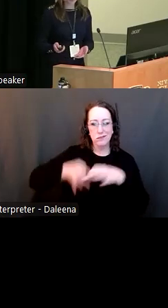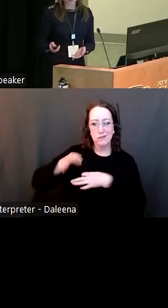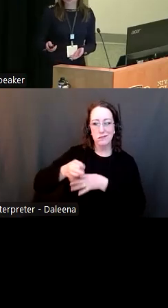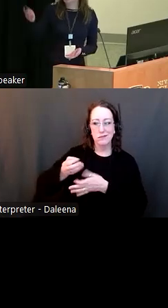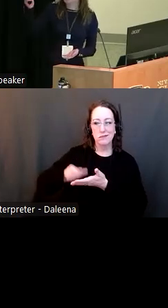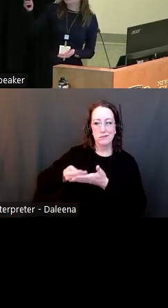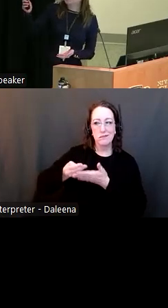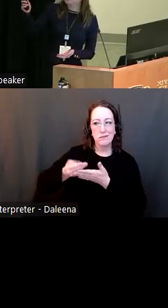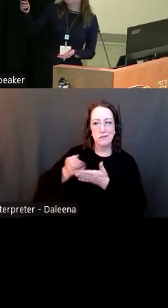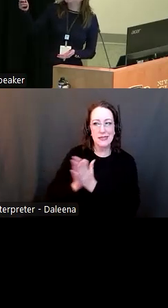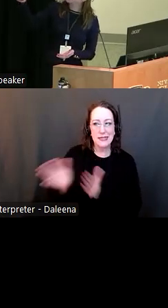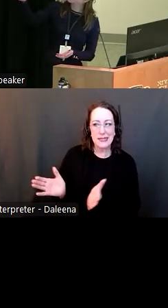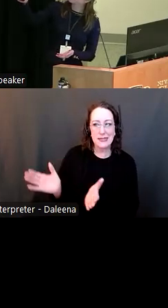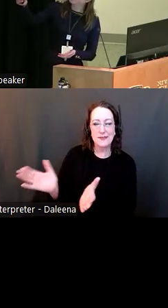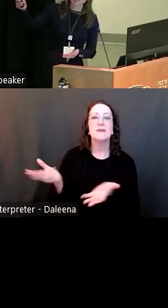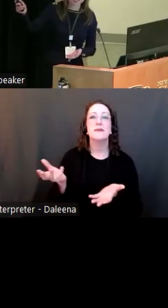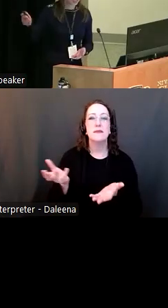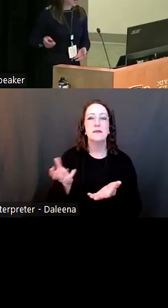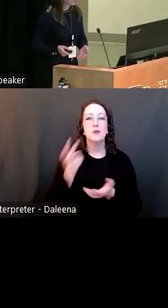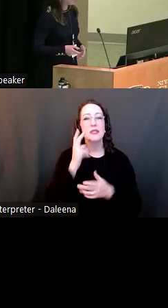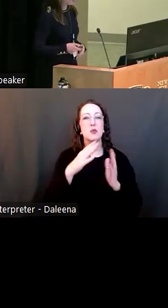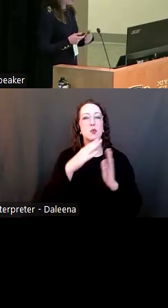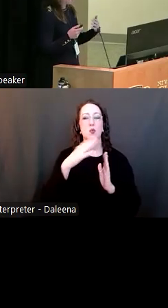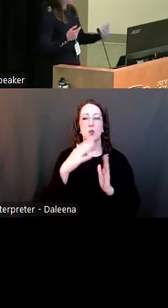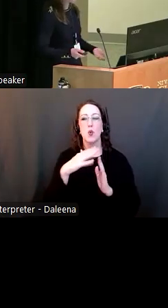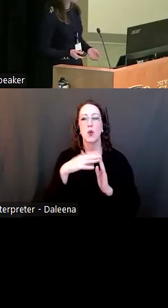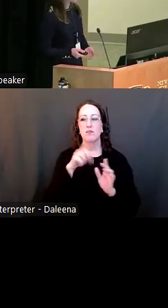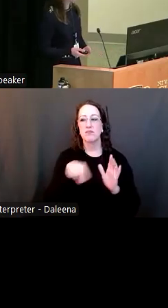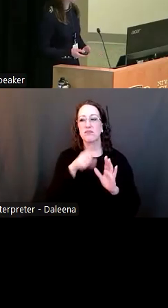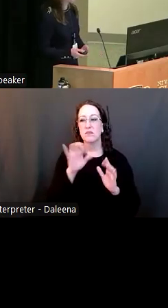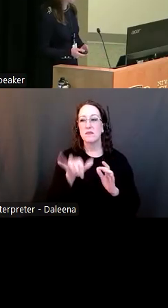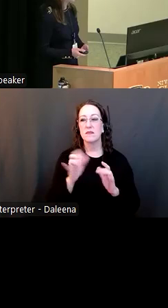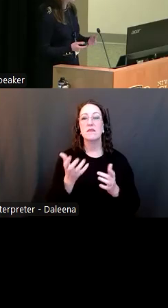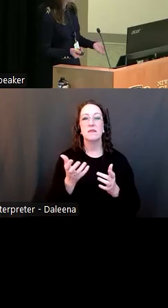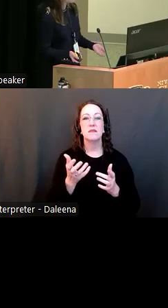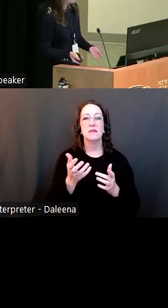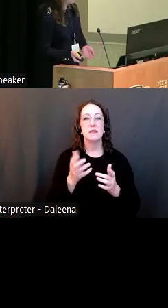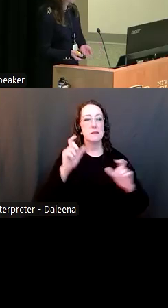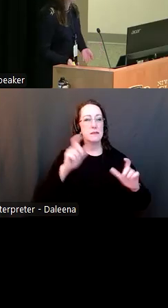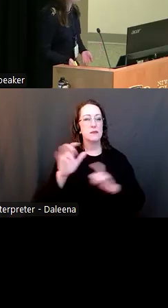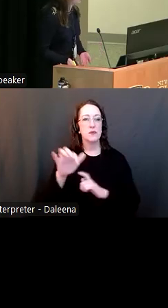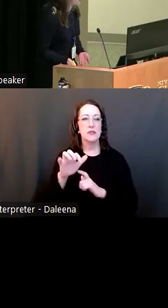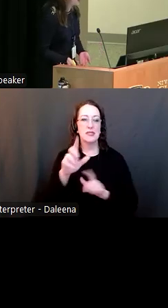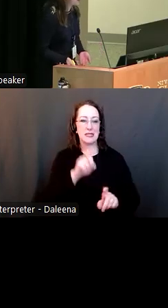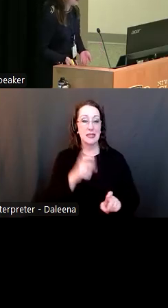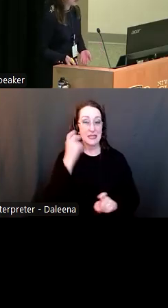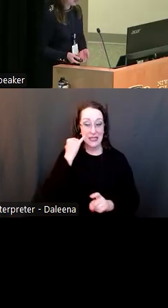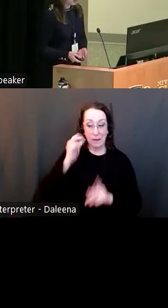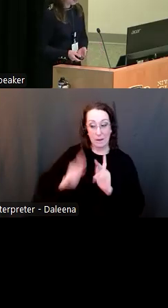can see in the corner of this slide photos of what this task looks like if humans were to do